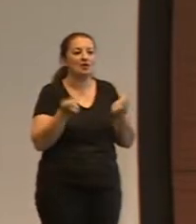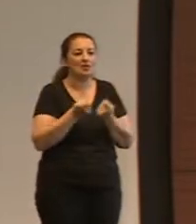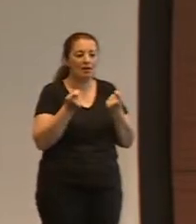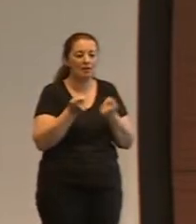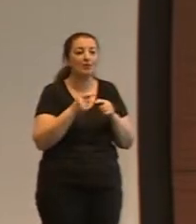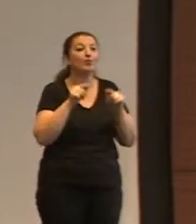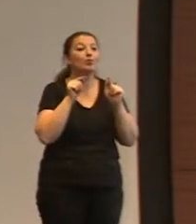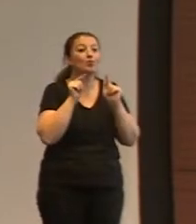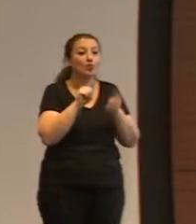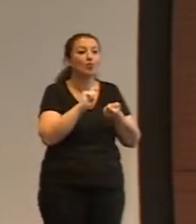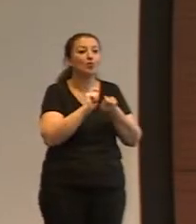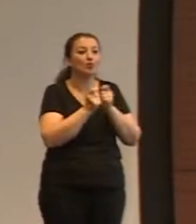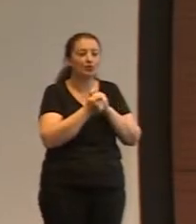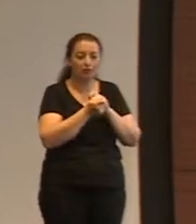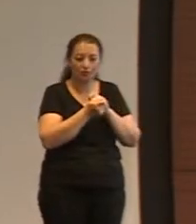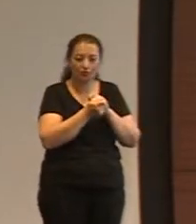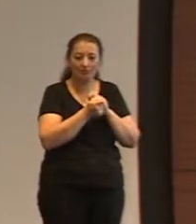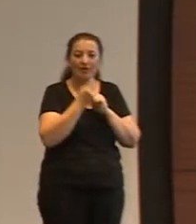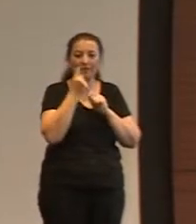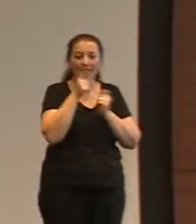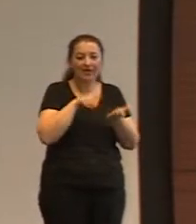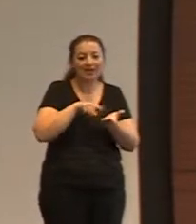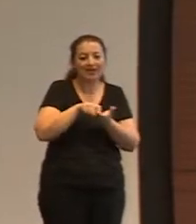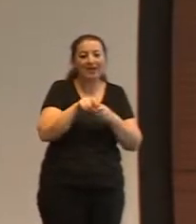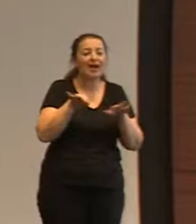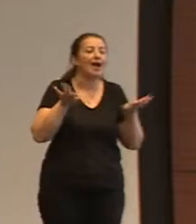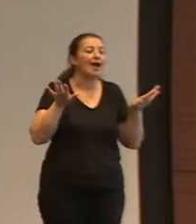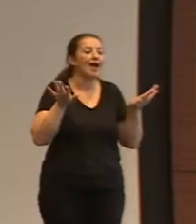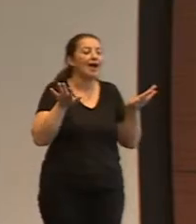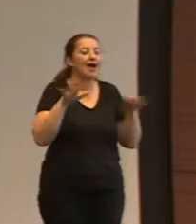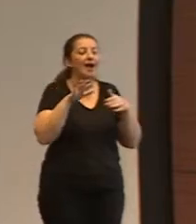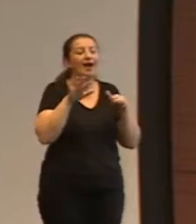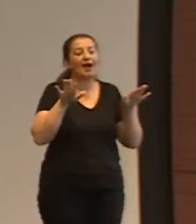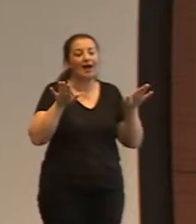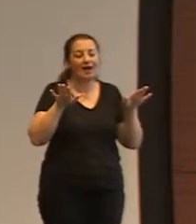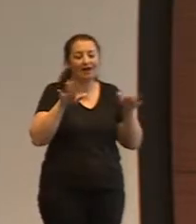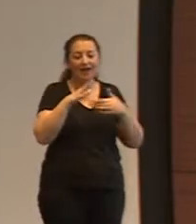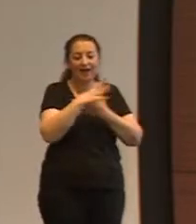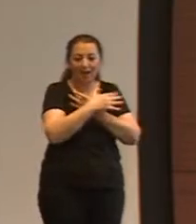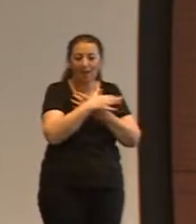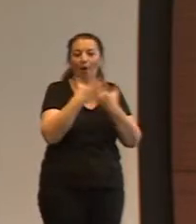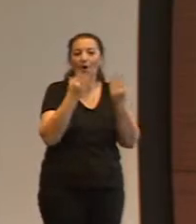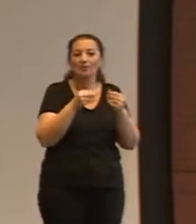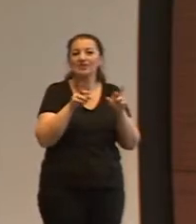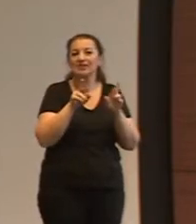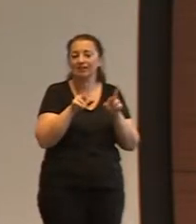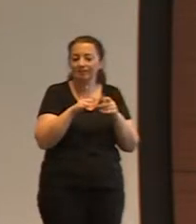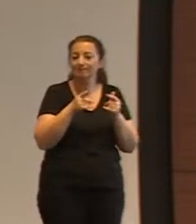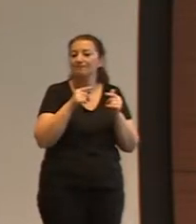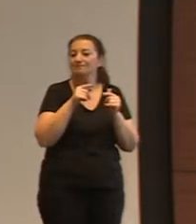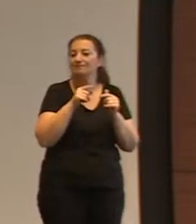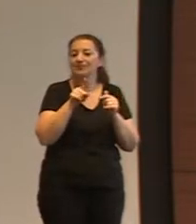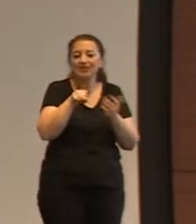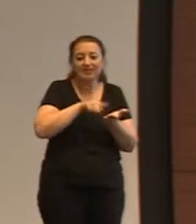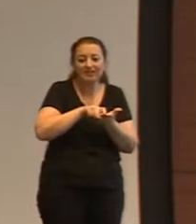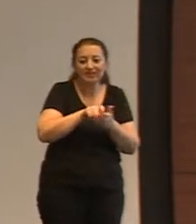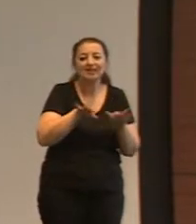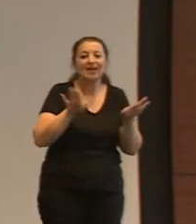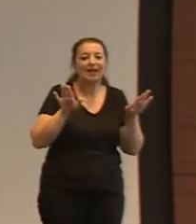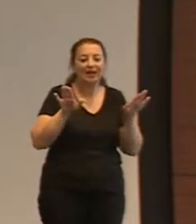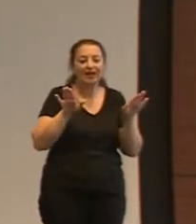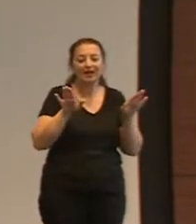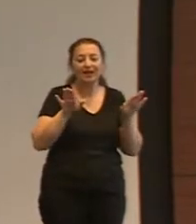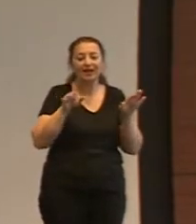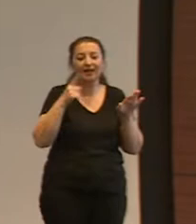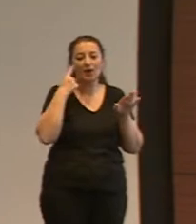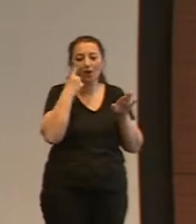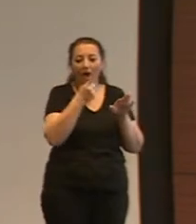and this will be the case until we come up with a new life methodology again i would like